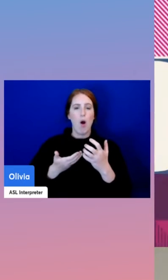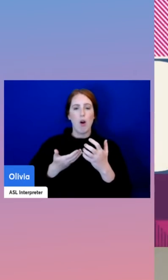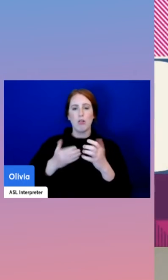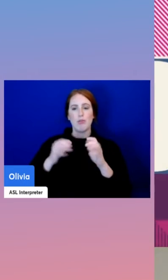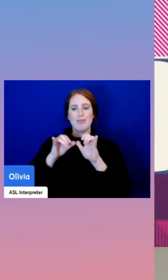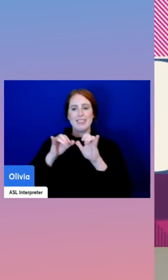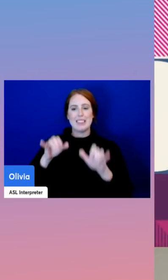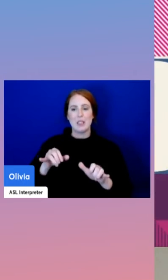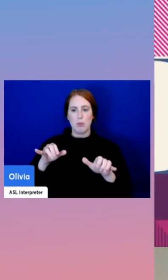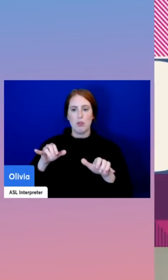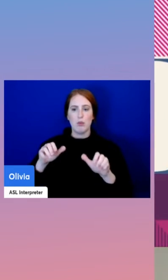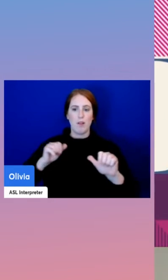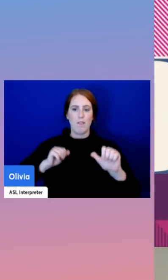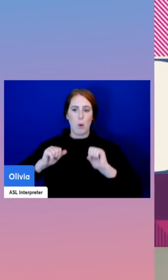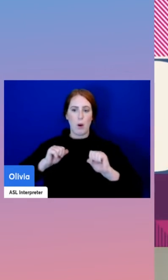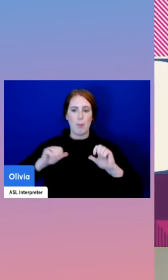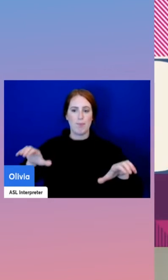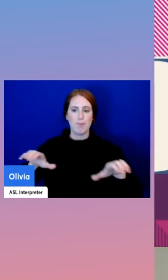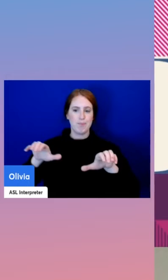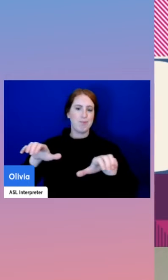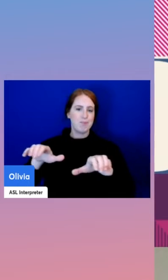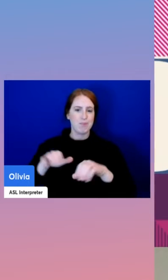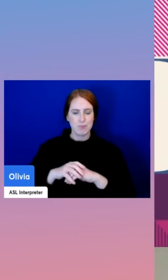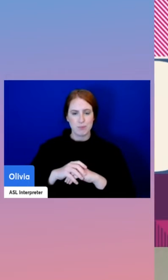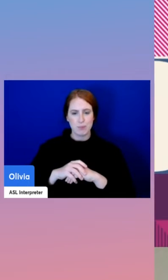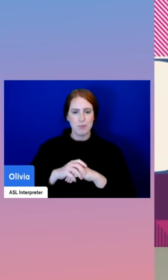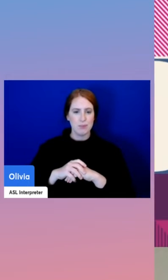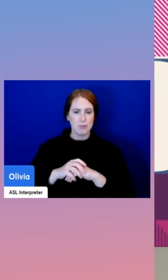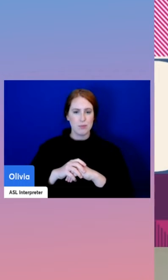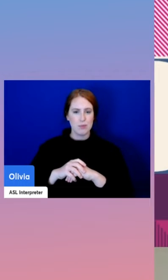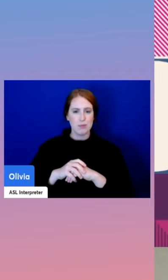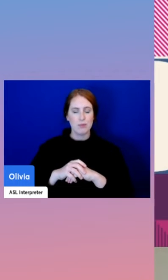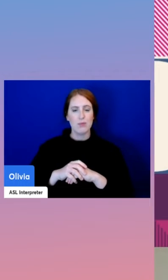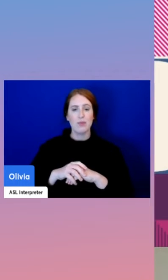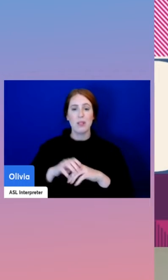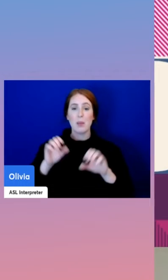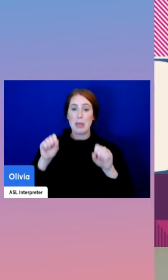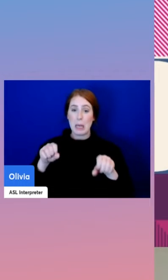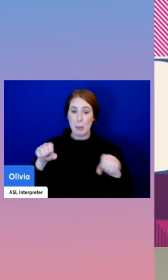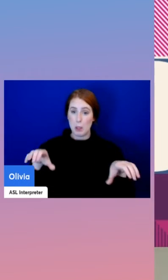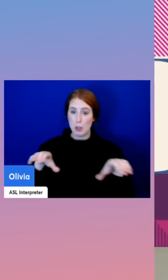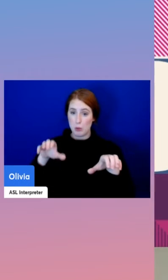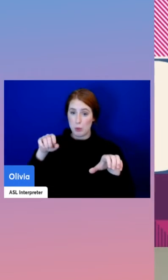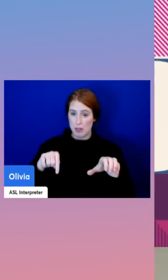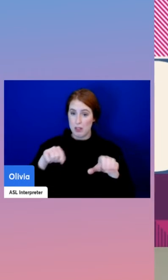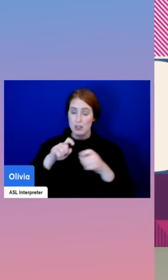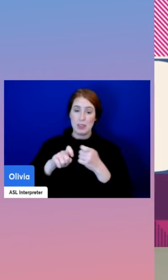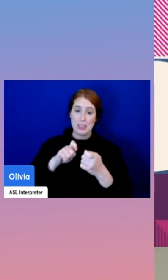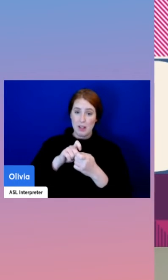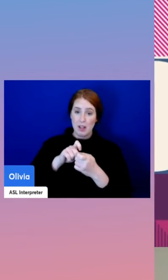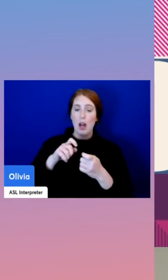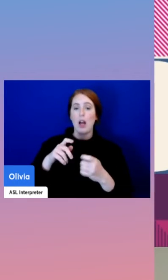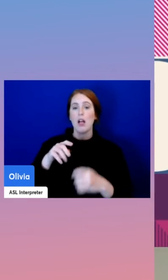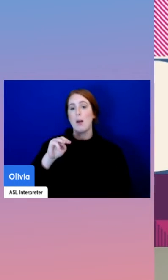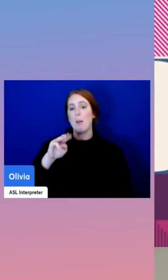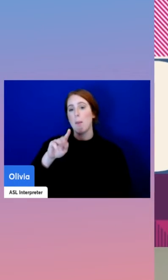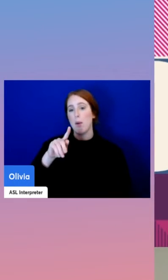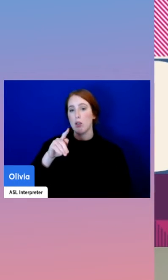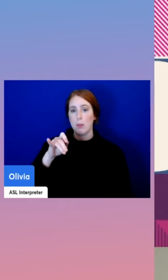well. So being able to do this, specifying a multiplier that does not exceed what you